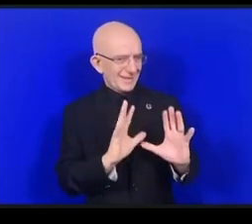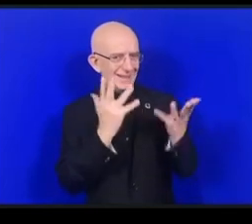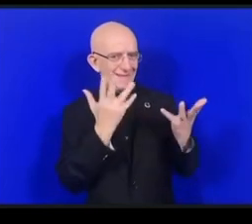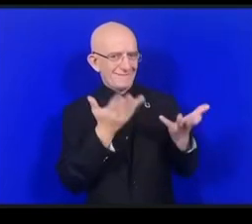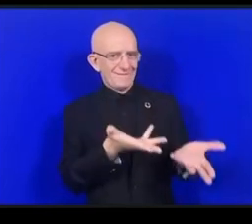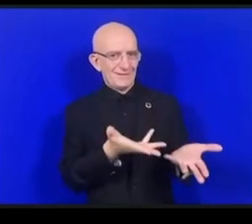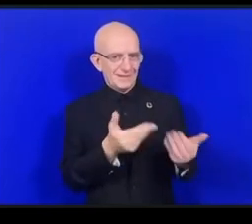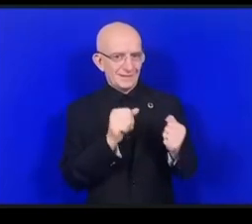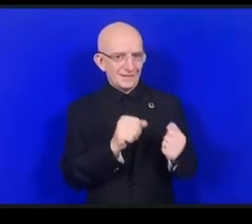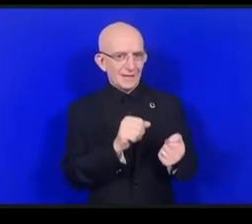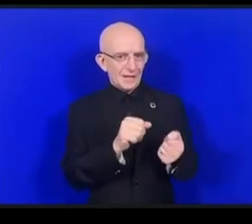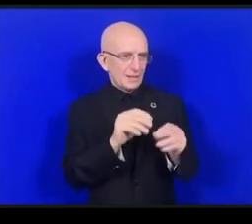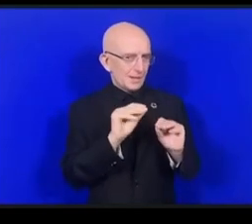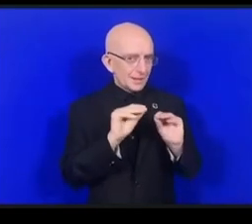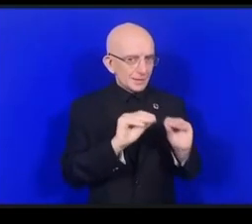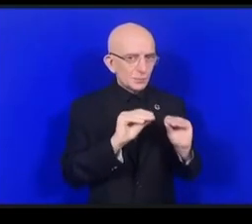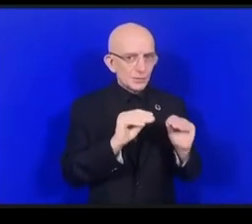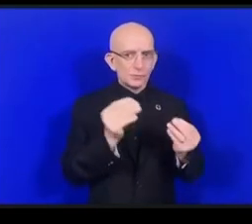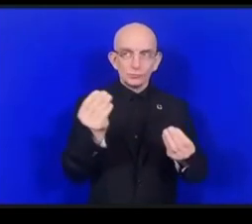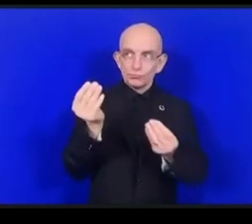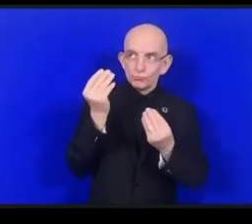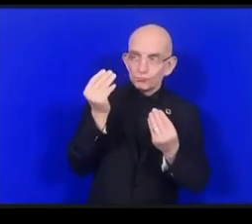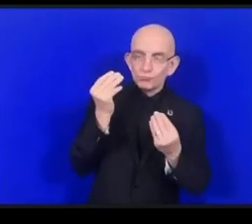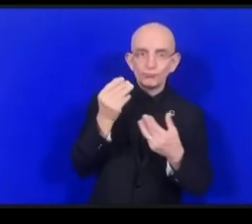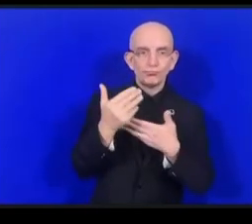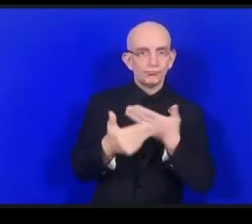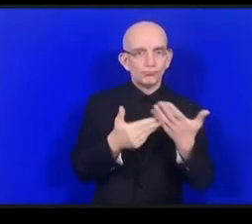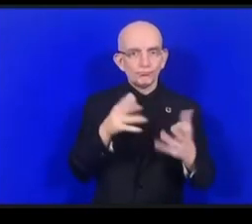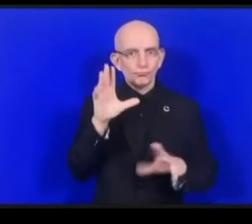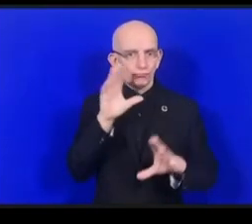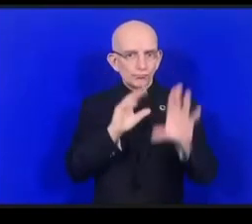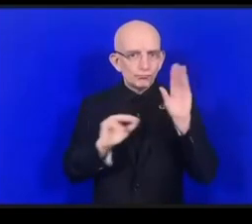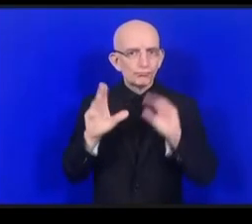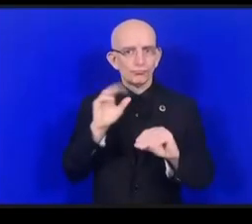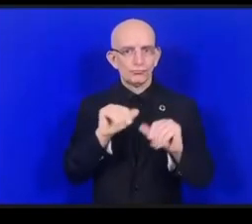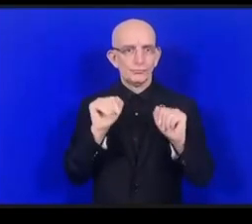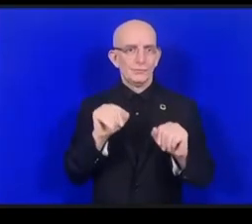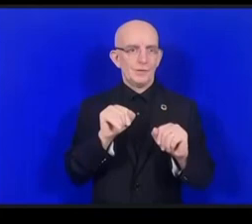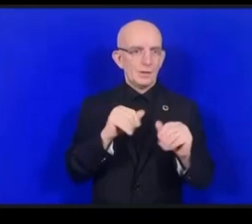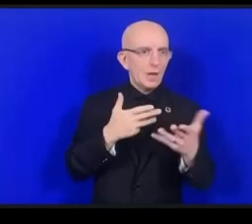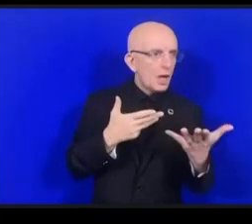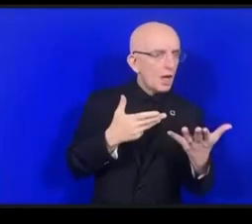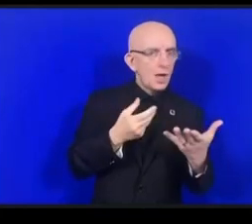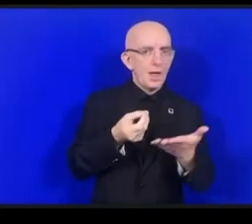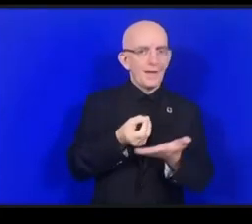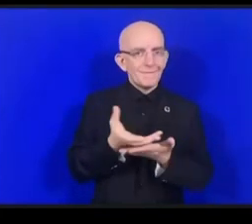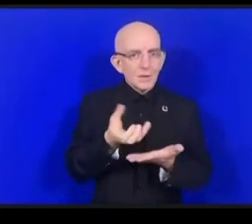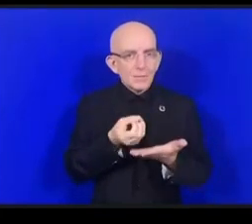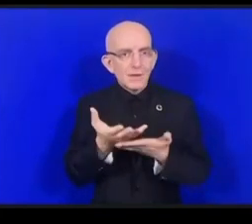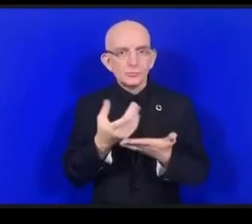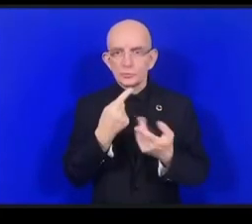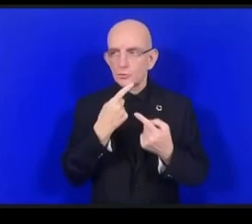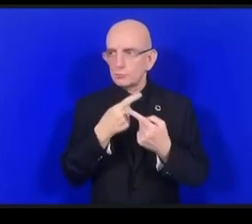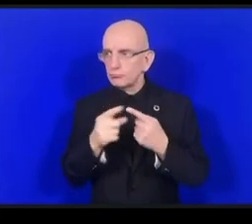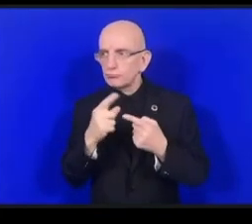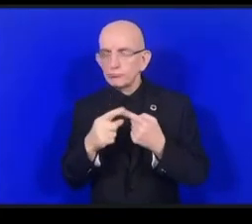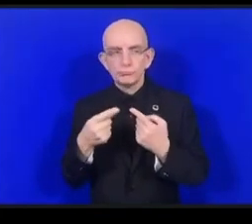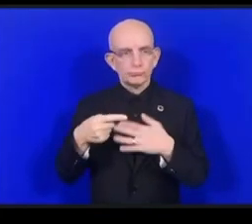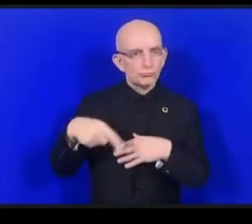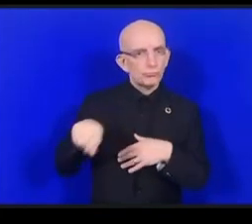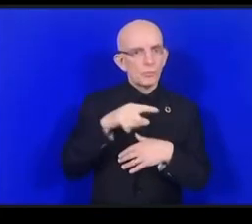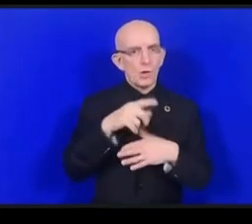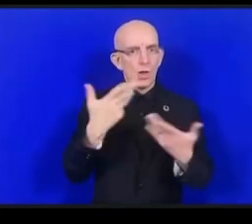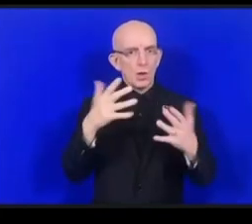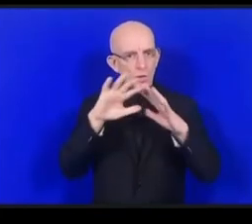assessing the information about the global issue or something like that, and also to taking